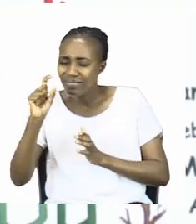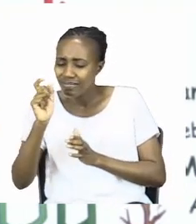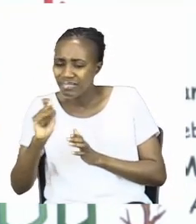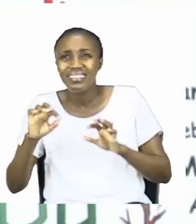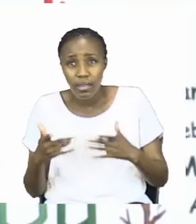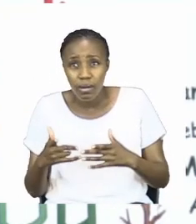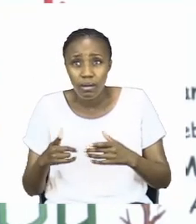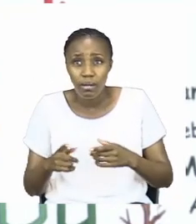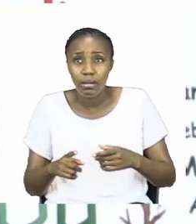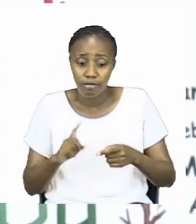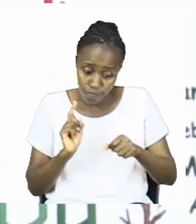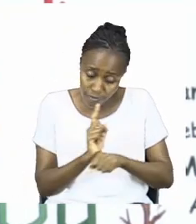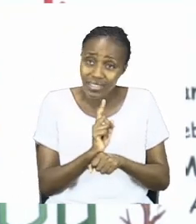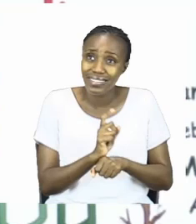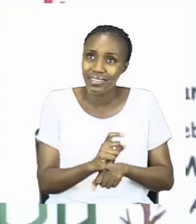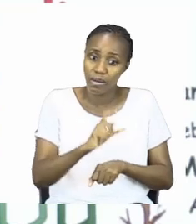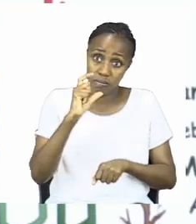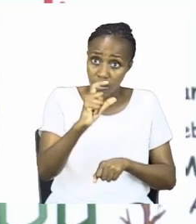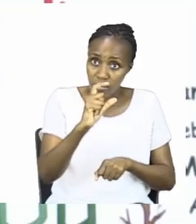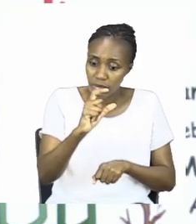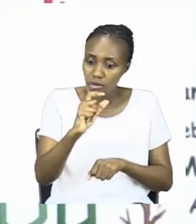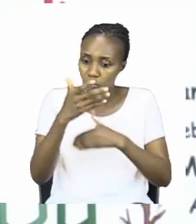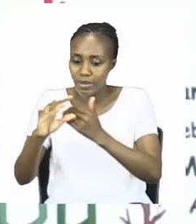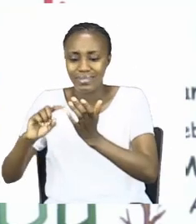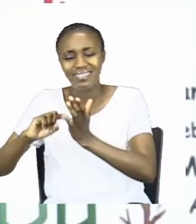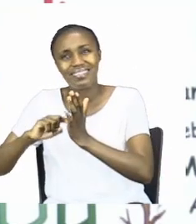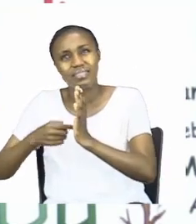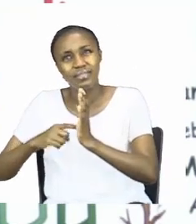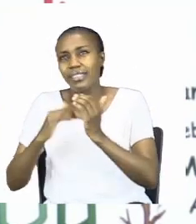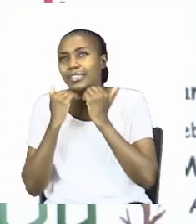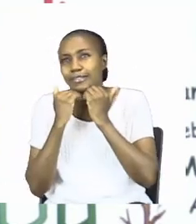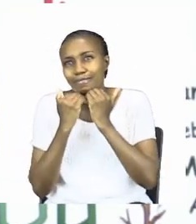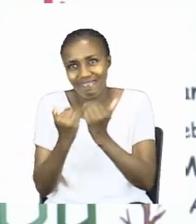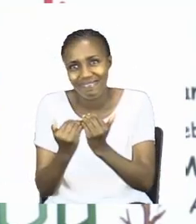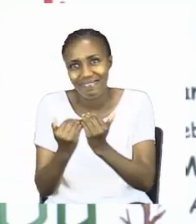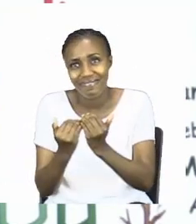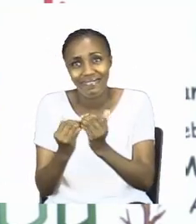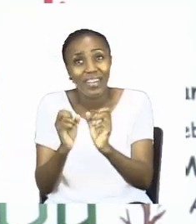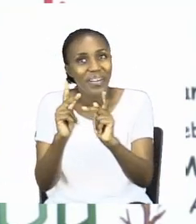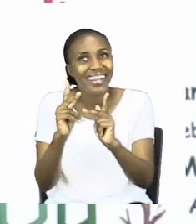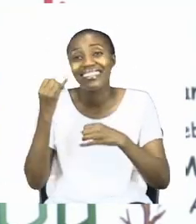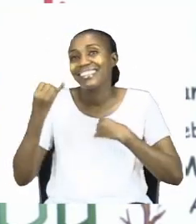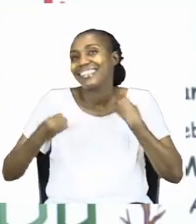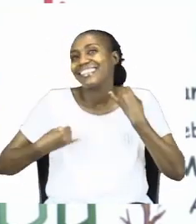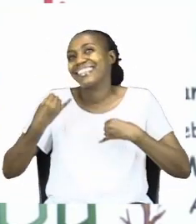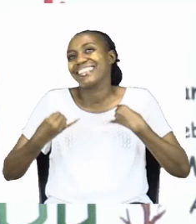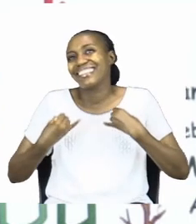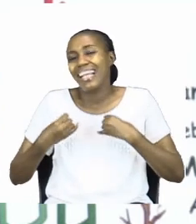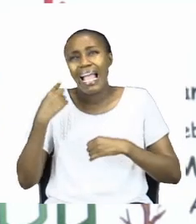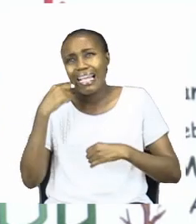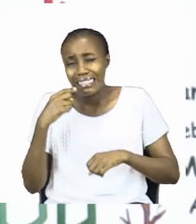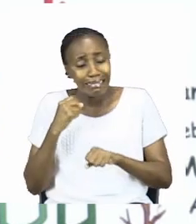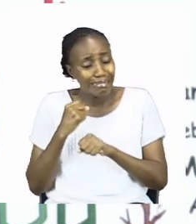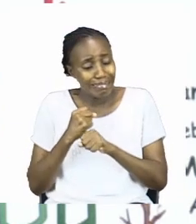at the beginning and end your sentence with a full stop. Have fun, boys and girls. I know sometimes English can be a little